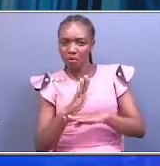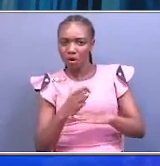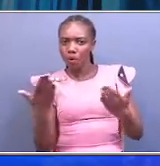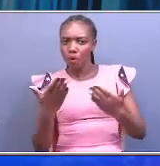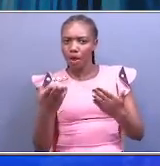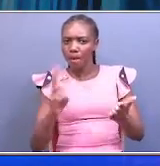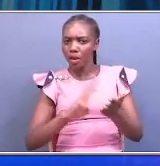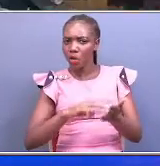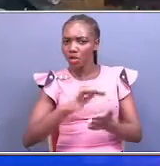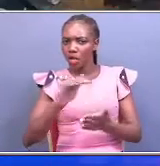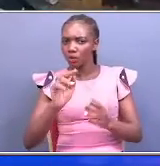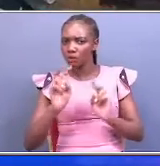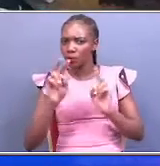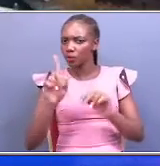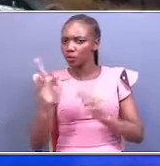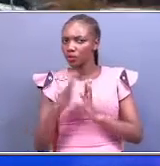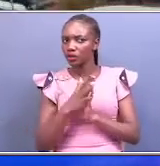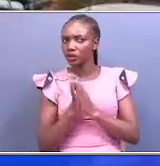Have a look.